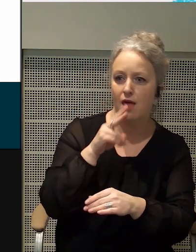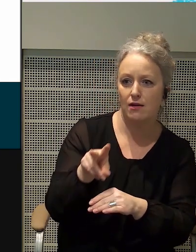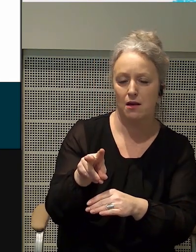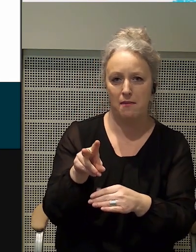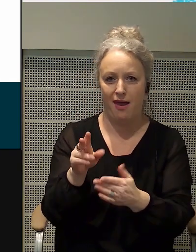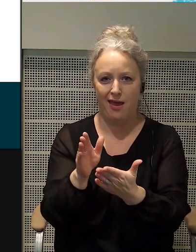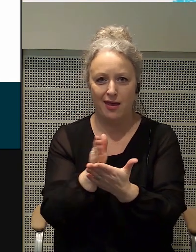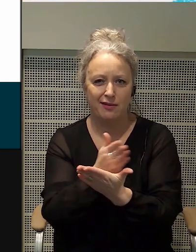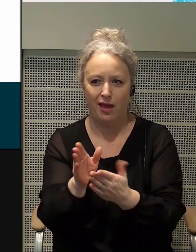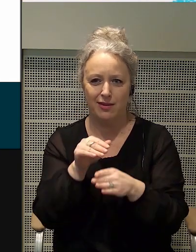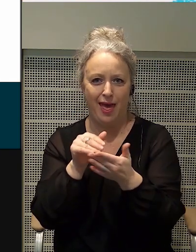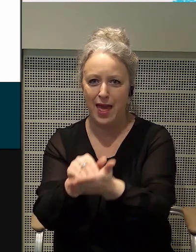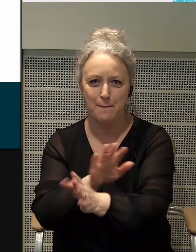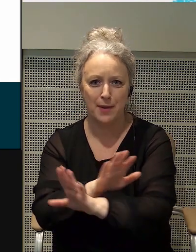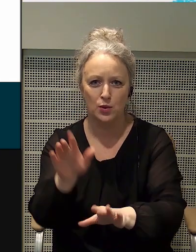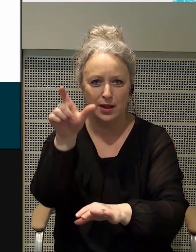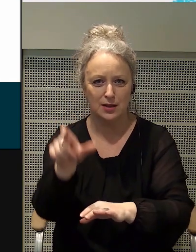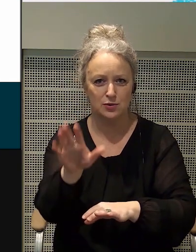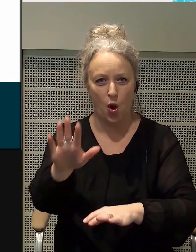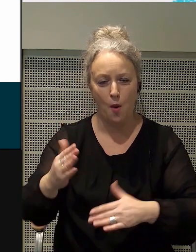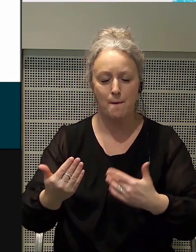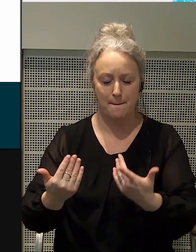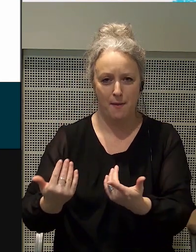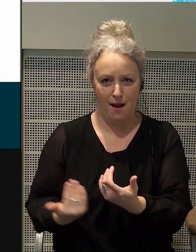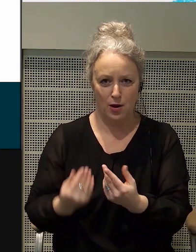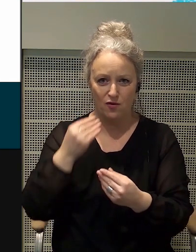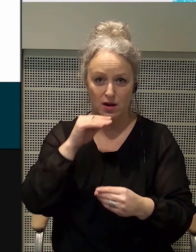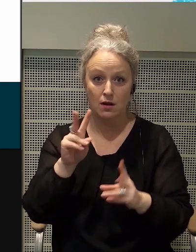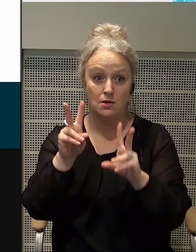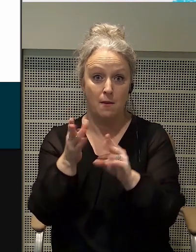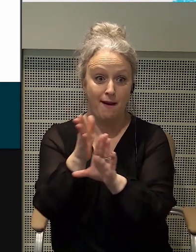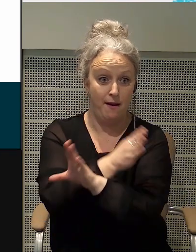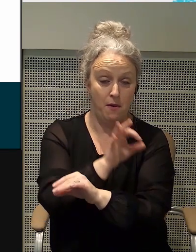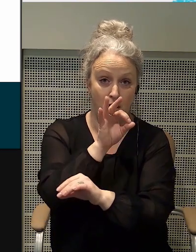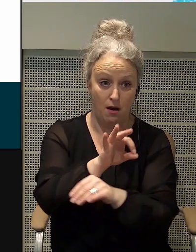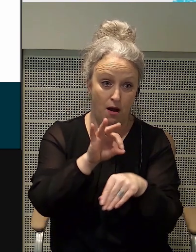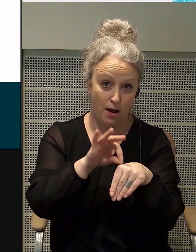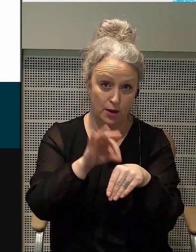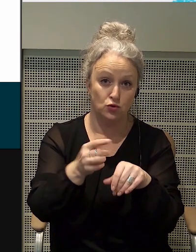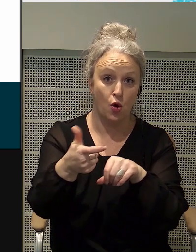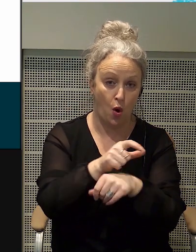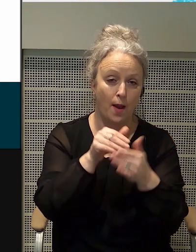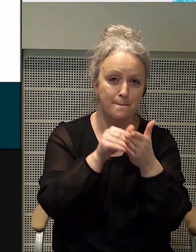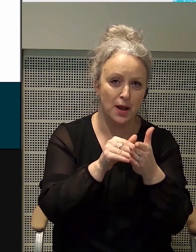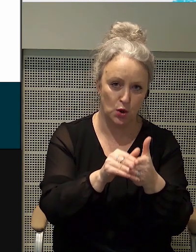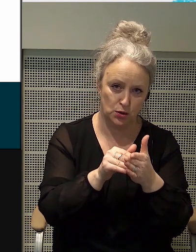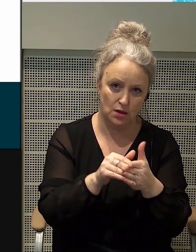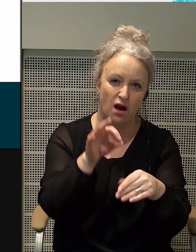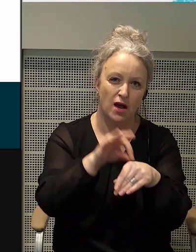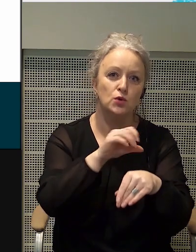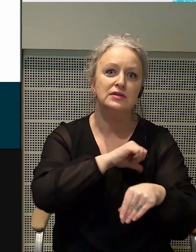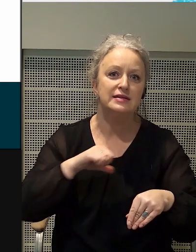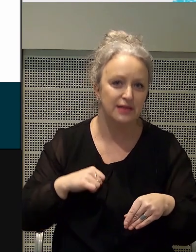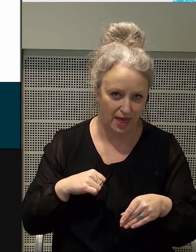galactosemia. And at that time, you were able to work with that. And what we did was we included it in our future studies, and we included it